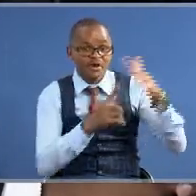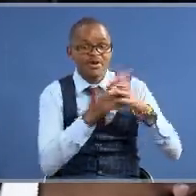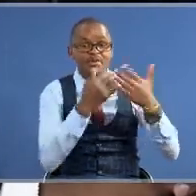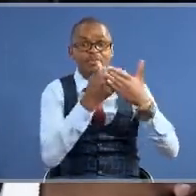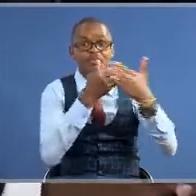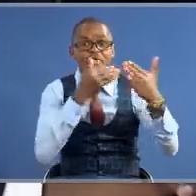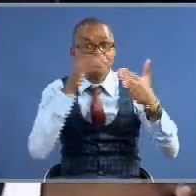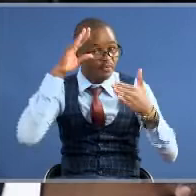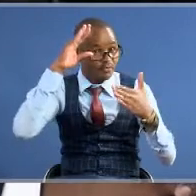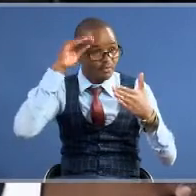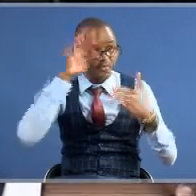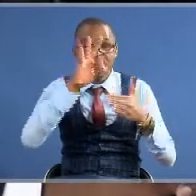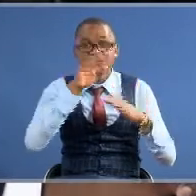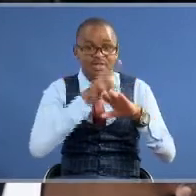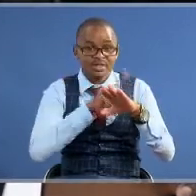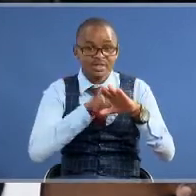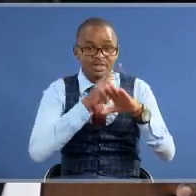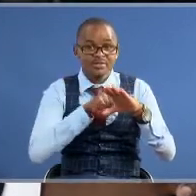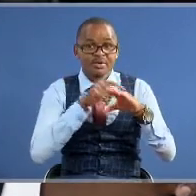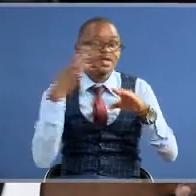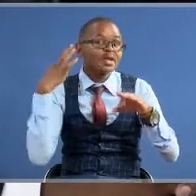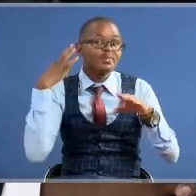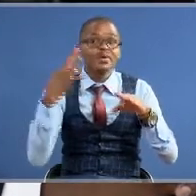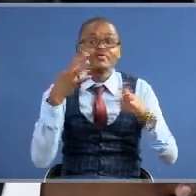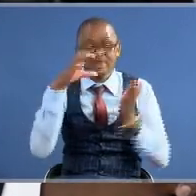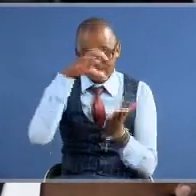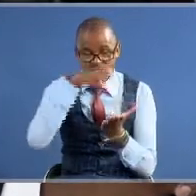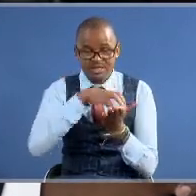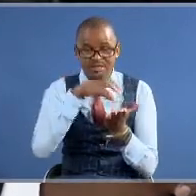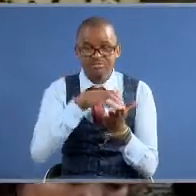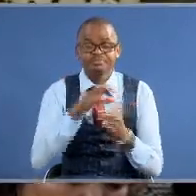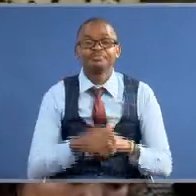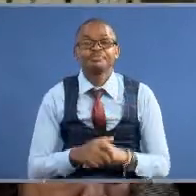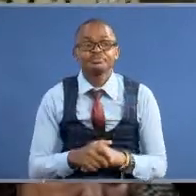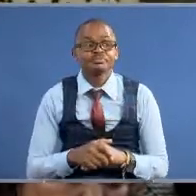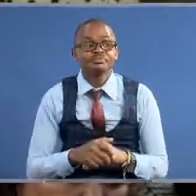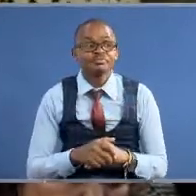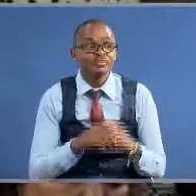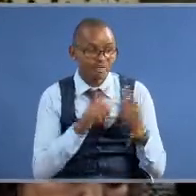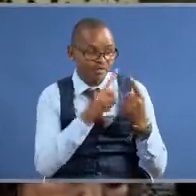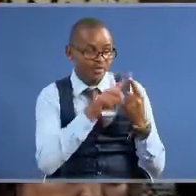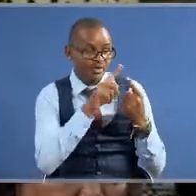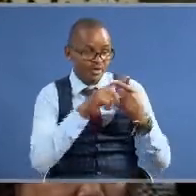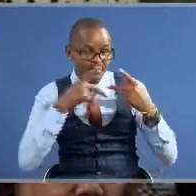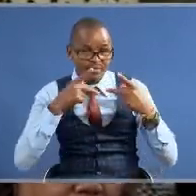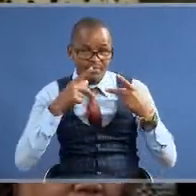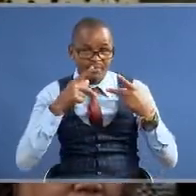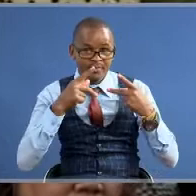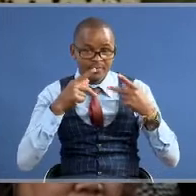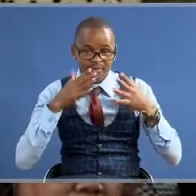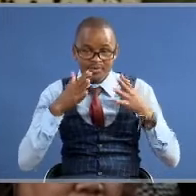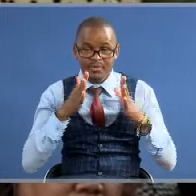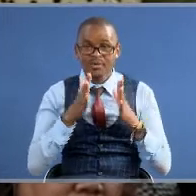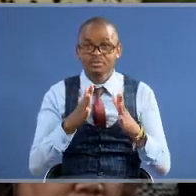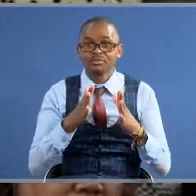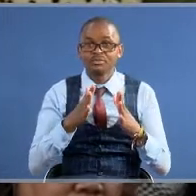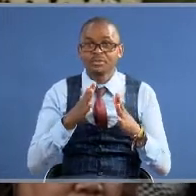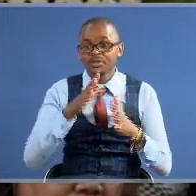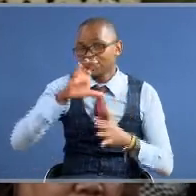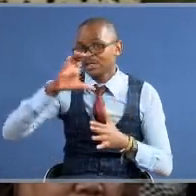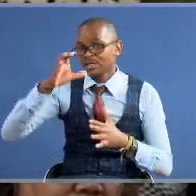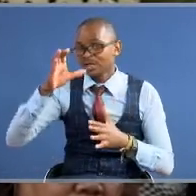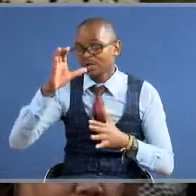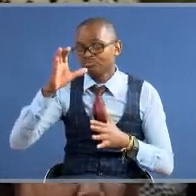before Mombasa court three times in his previous cases. The first accused being the governor of the Nairobi City